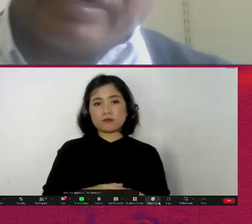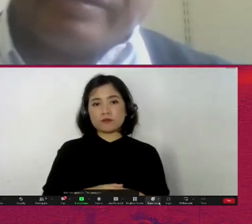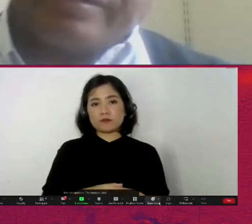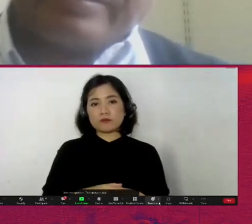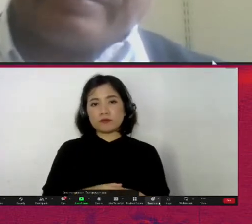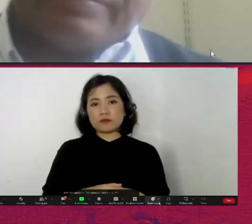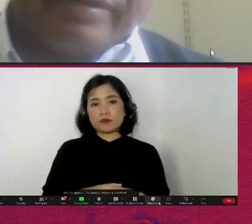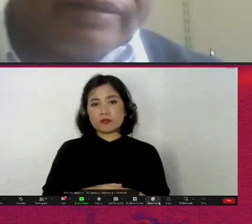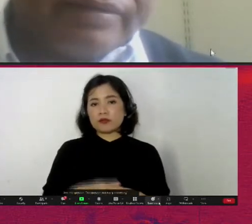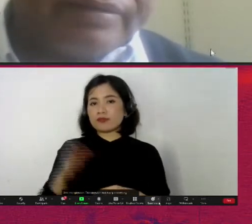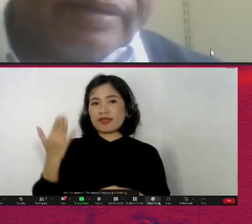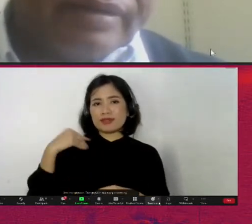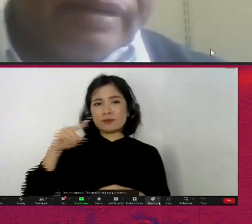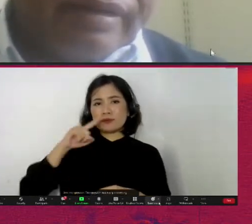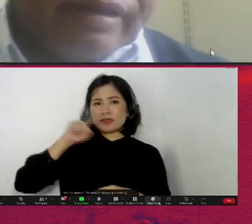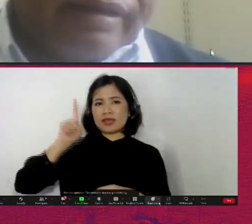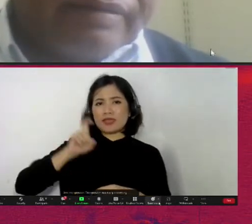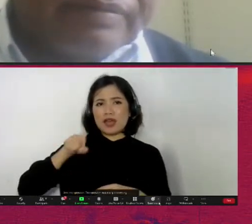question was really interesting.